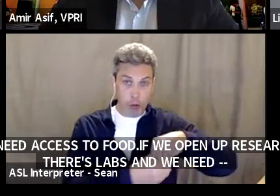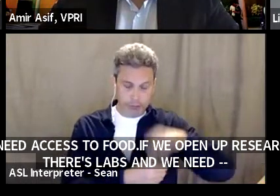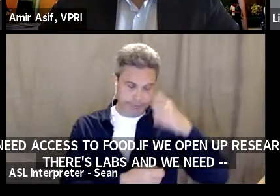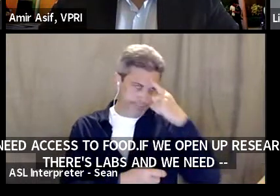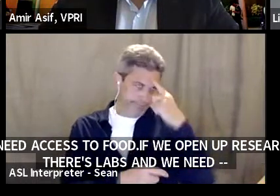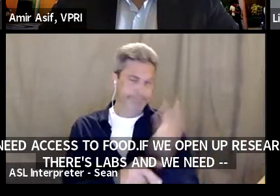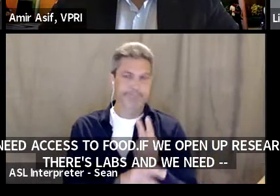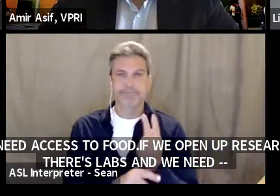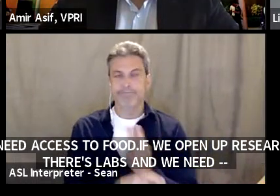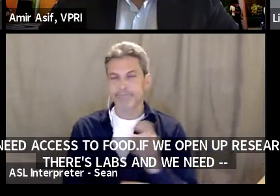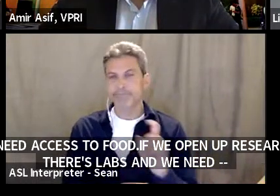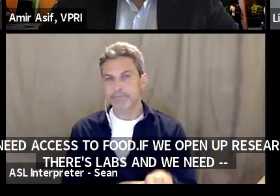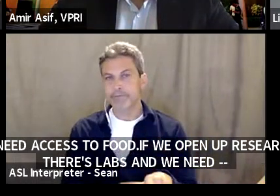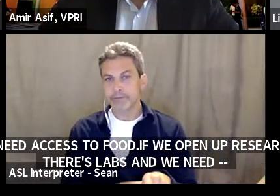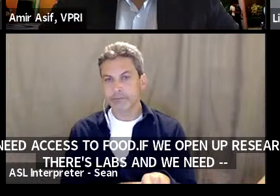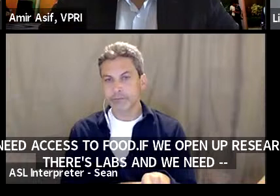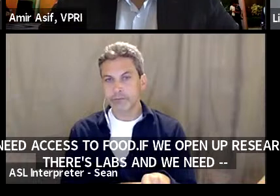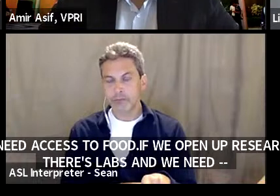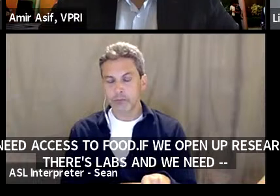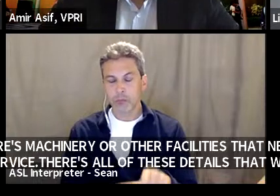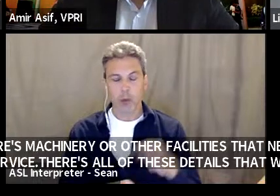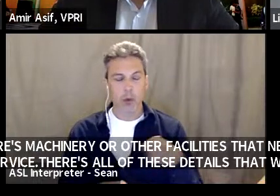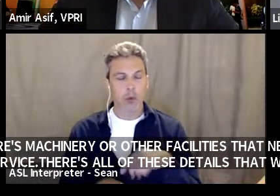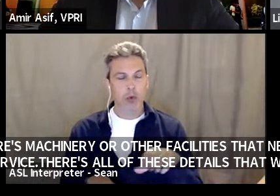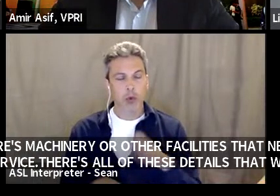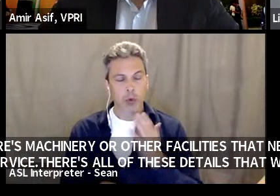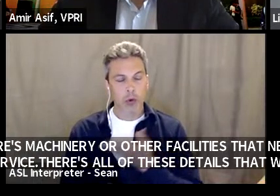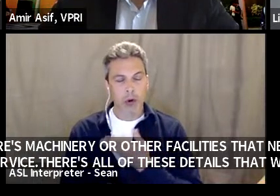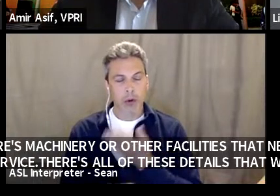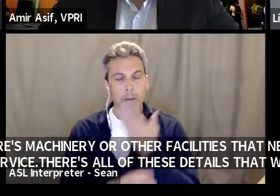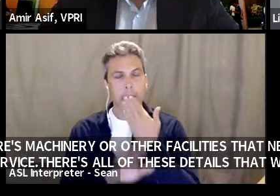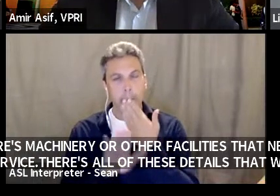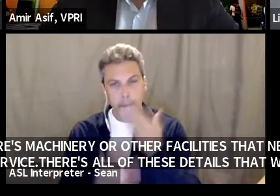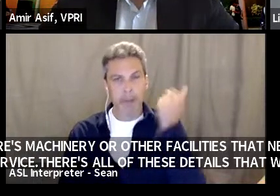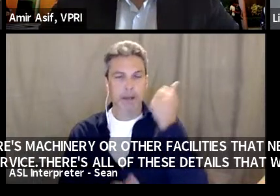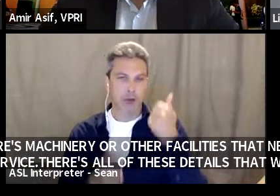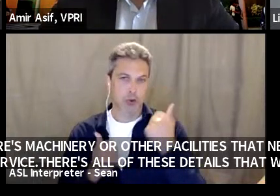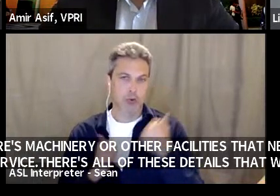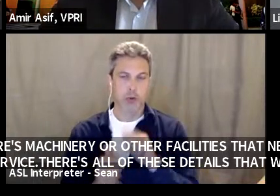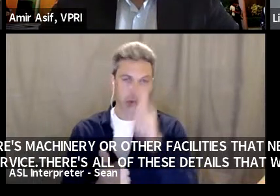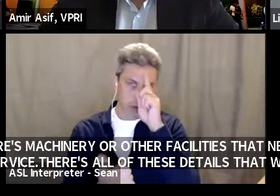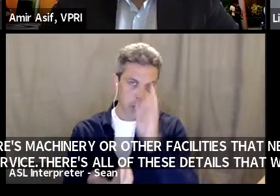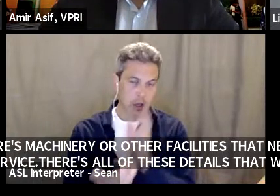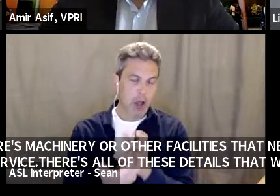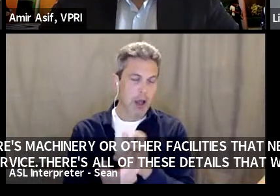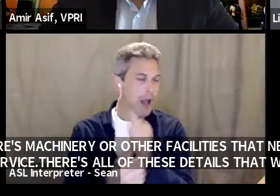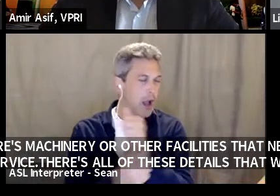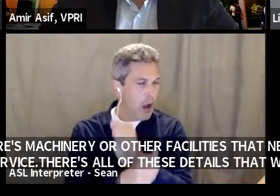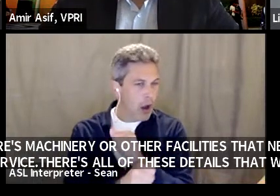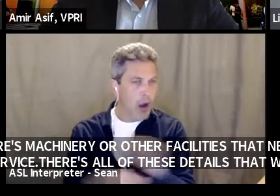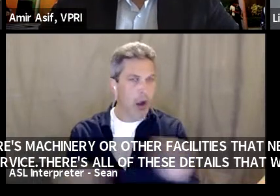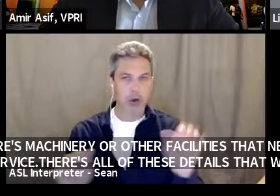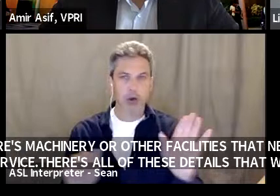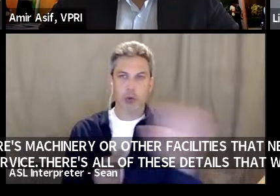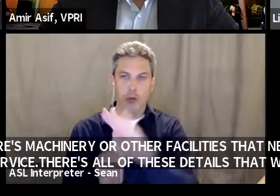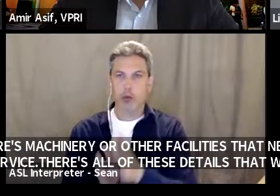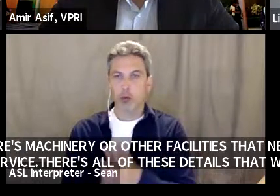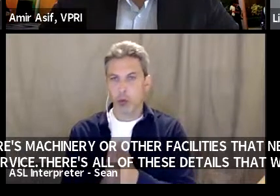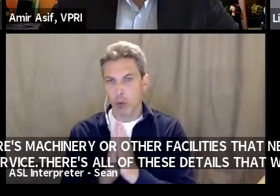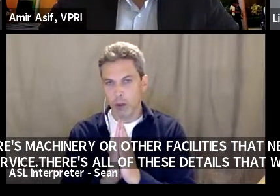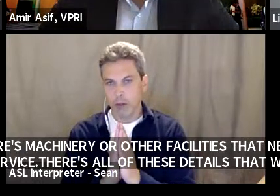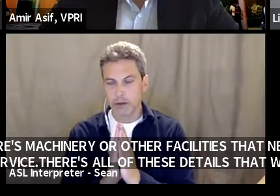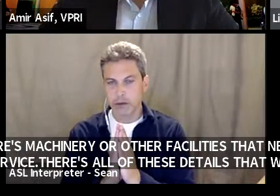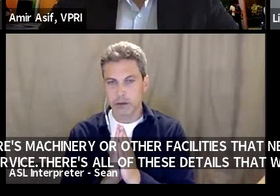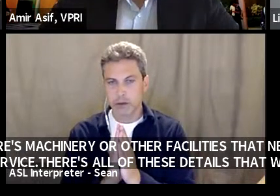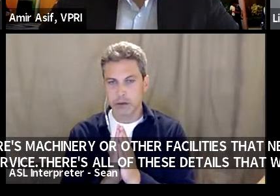out. We are doing our absolute best to try to accommodate as many requests as possible. We're obviously as